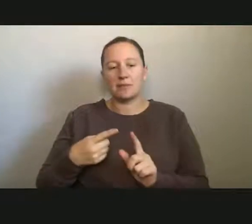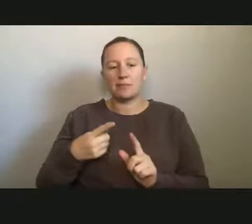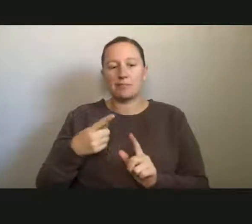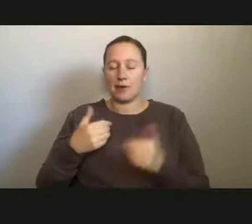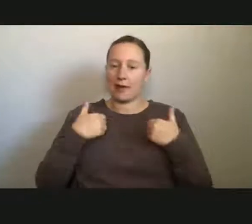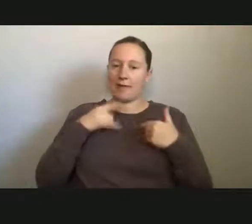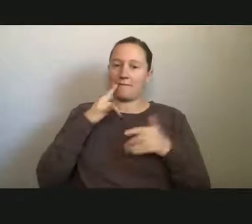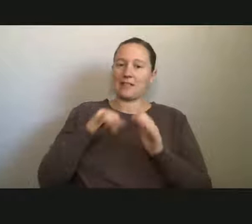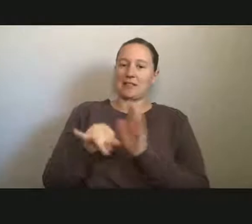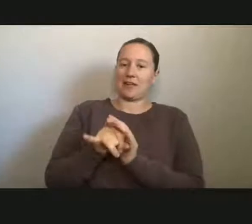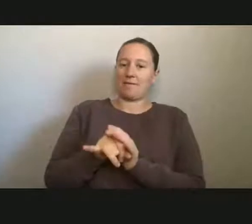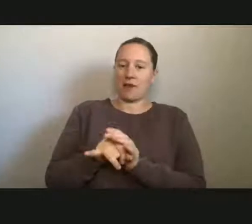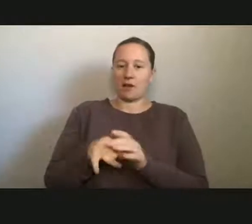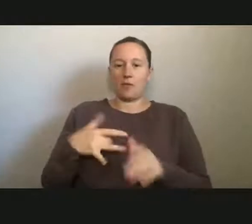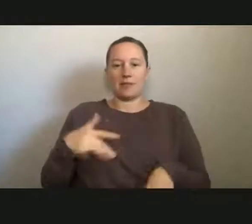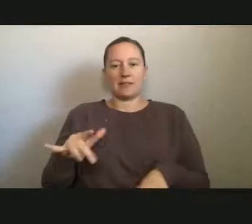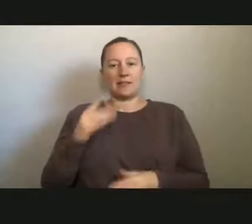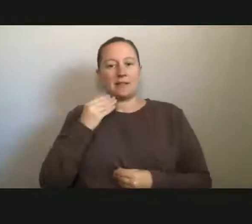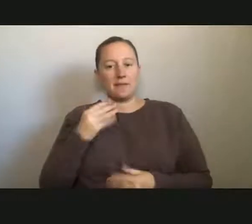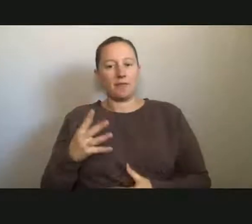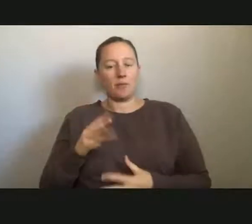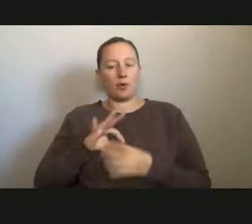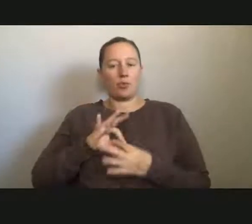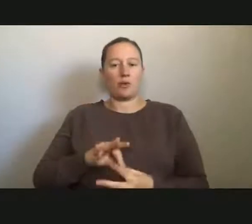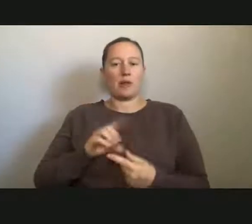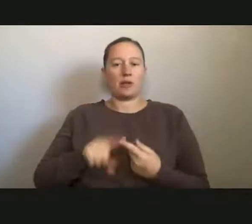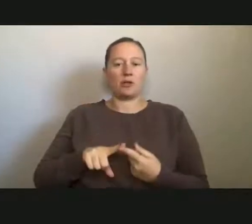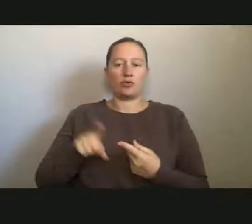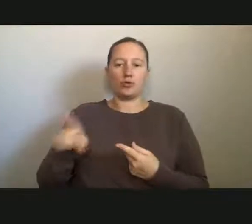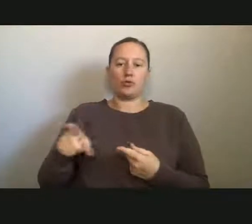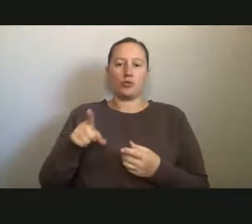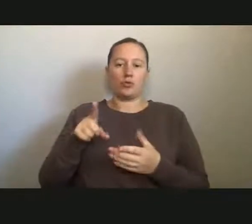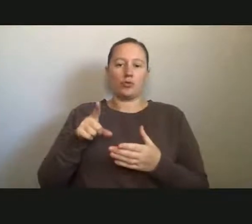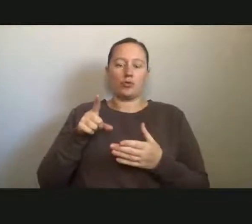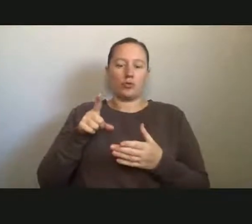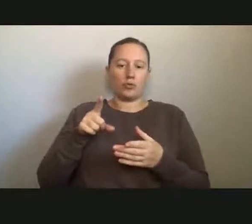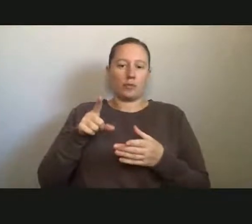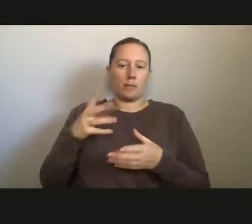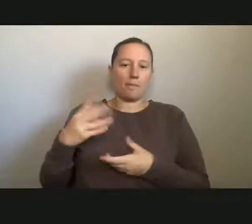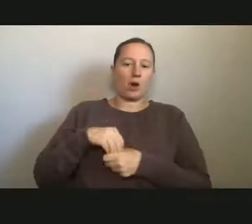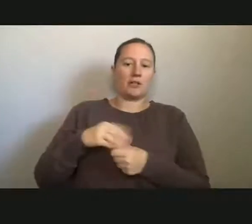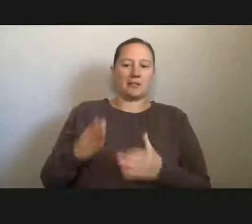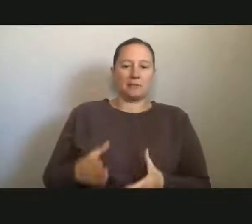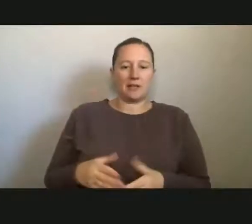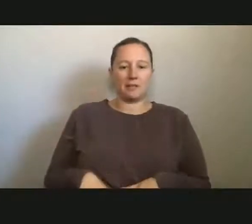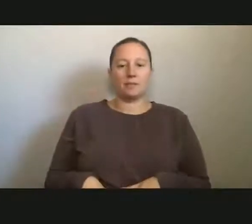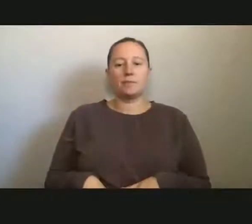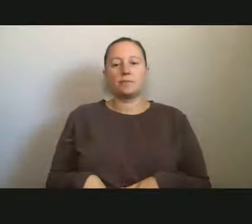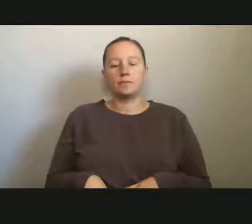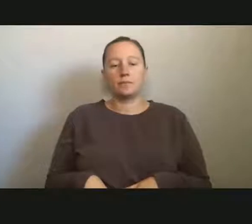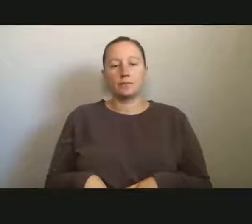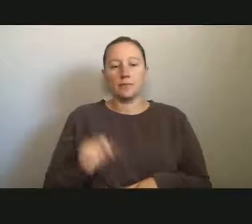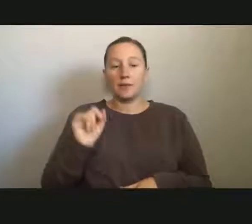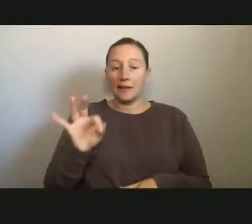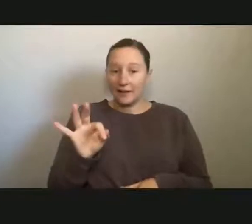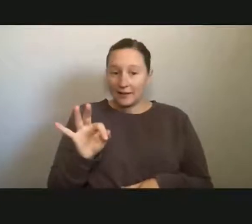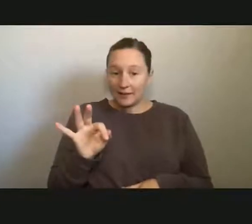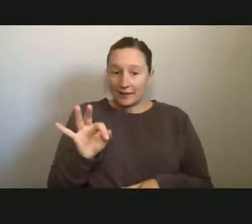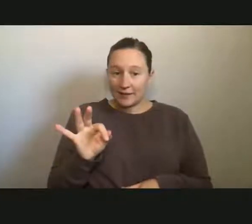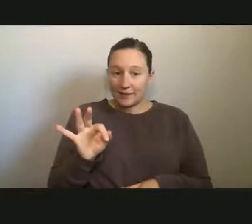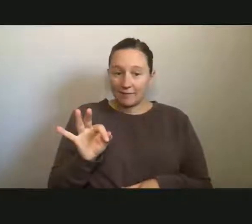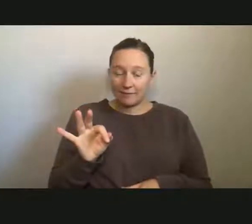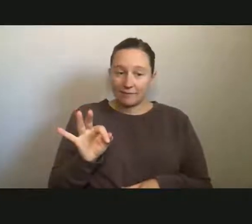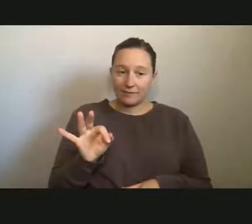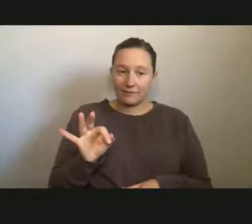identifiable sensitive information in relation to a research participant. And in addition, if there is at least a